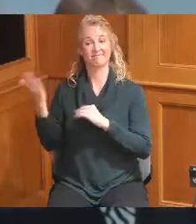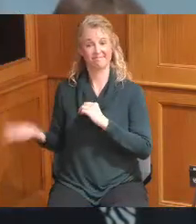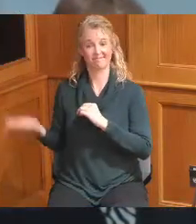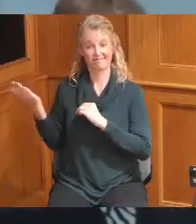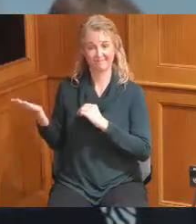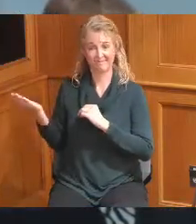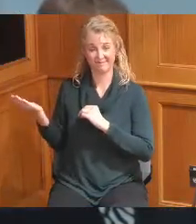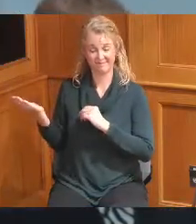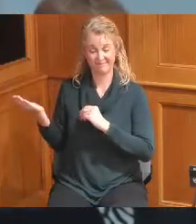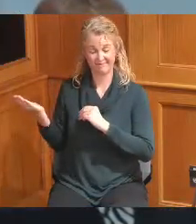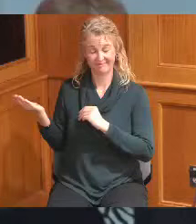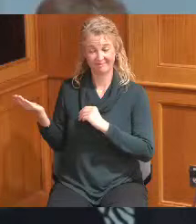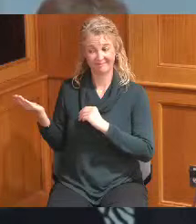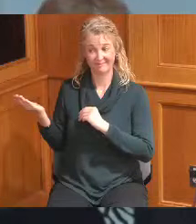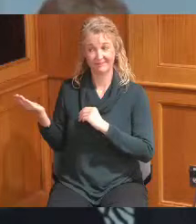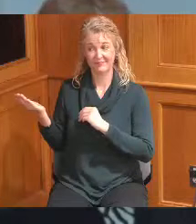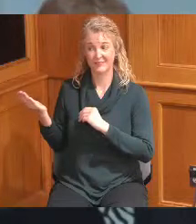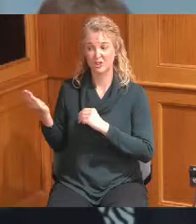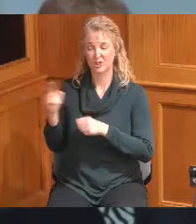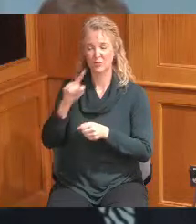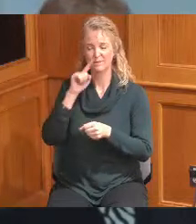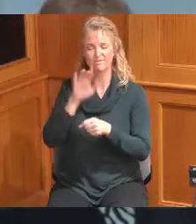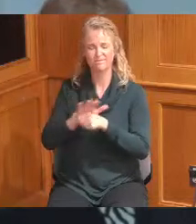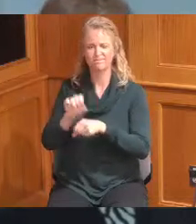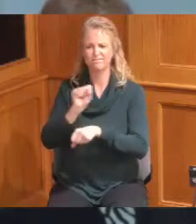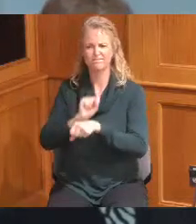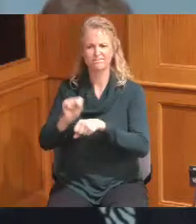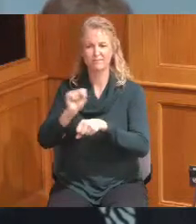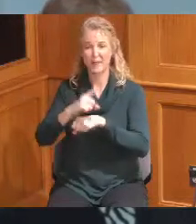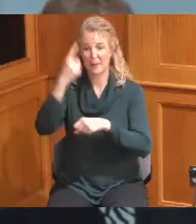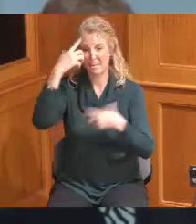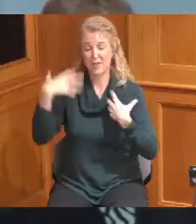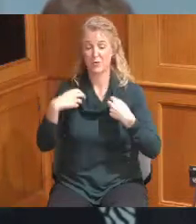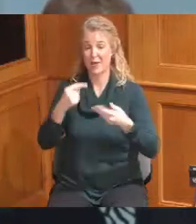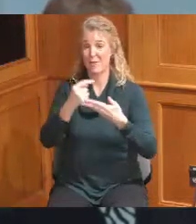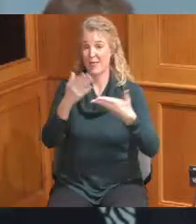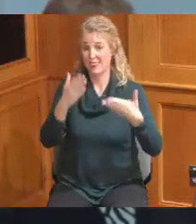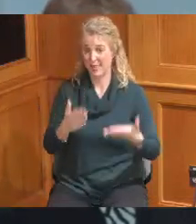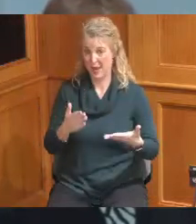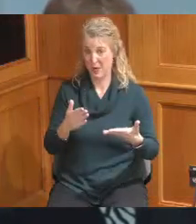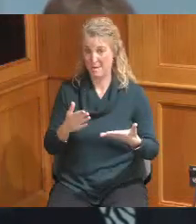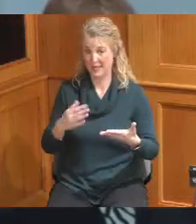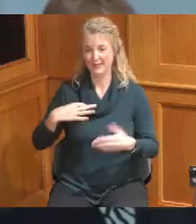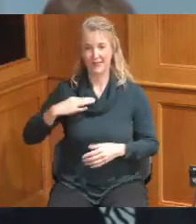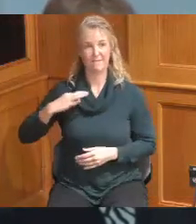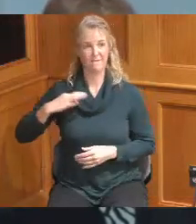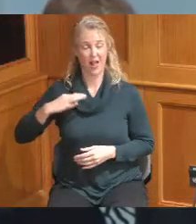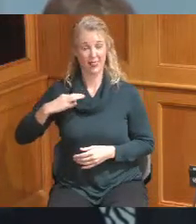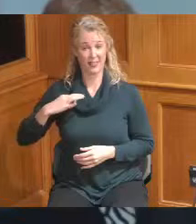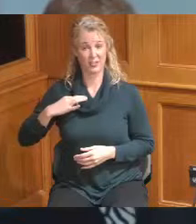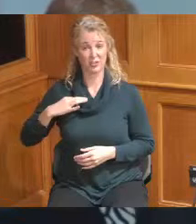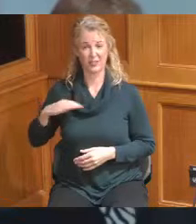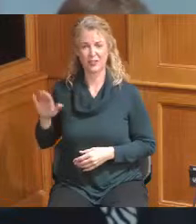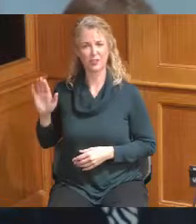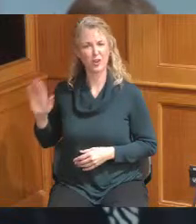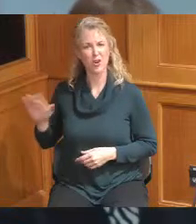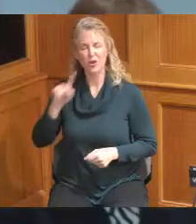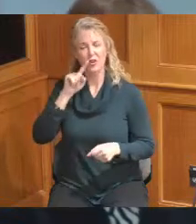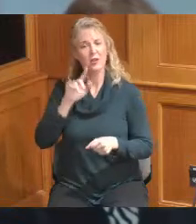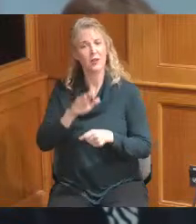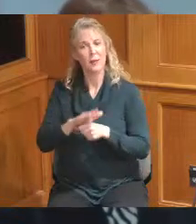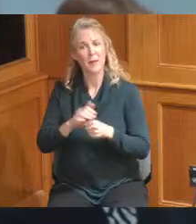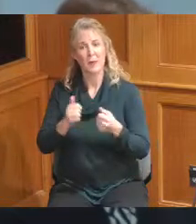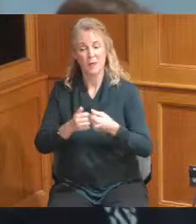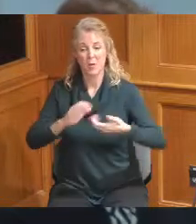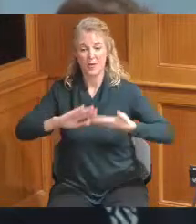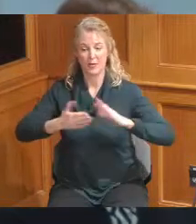Whereas Councilwoman Hoover is a dedicated mental health therapist and lifelong volunteer whose steadfast commitment to